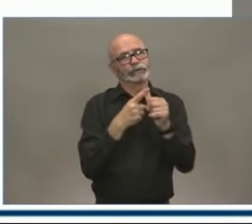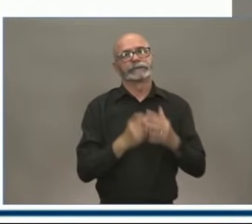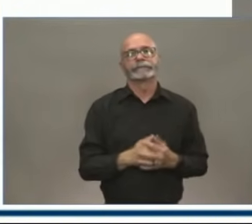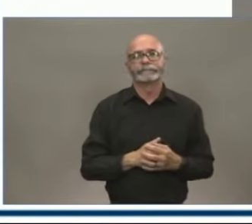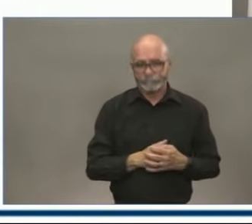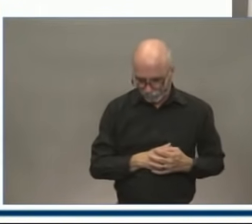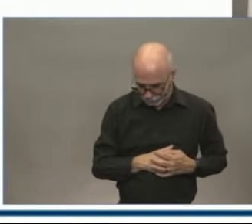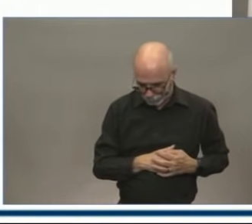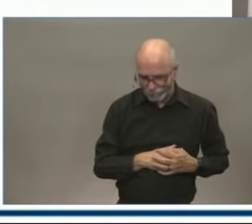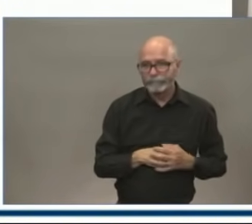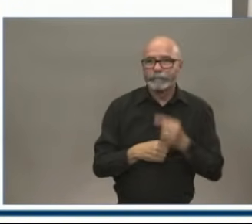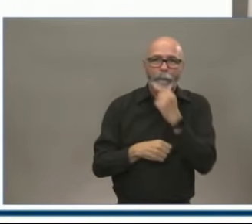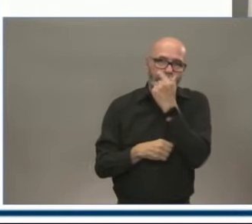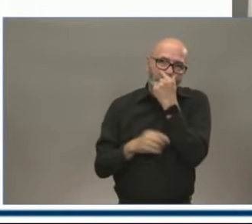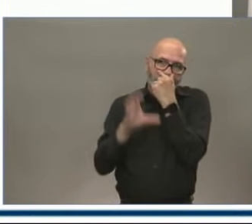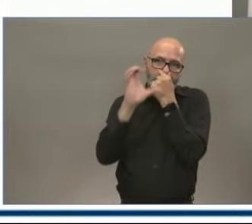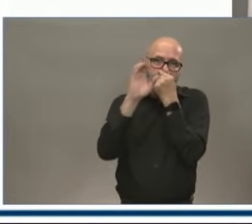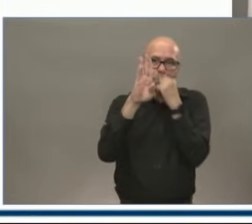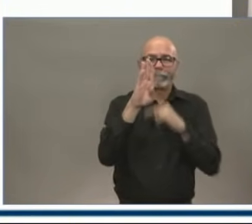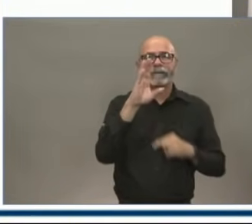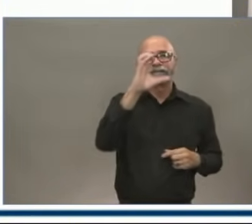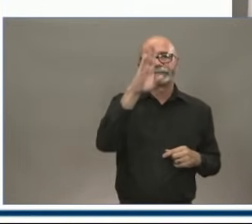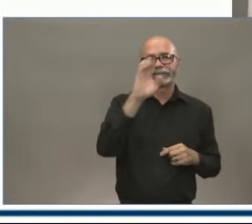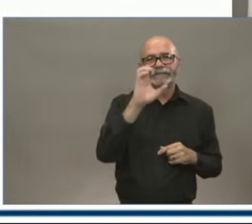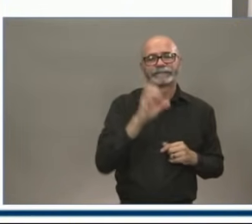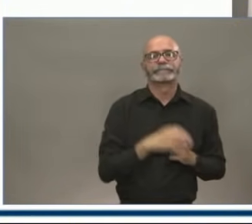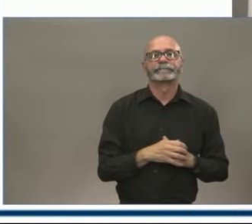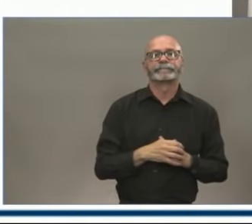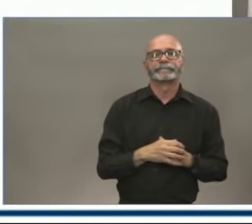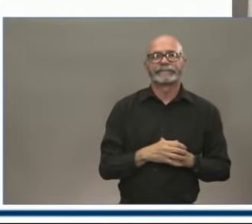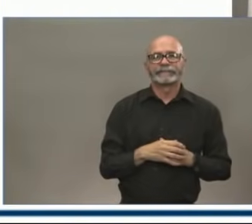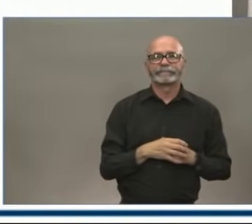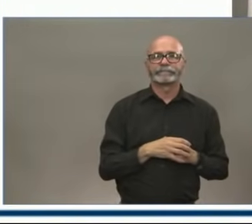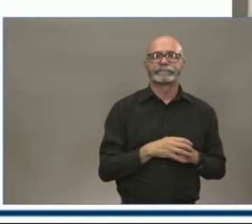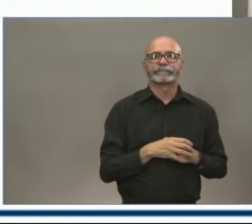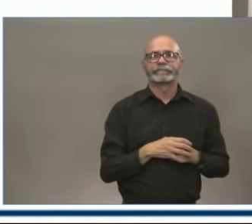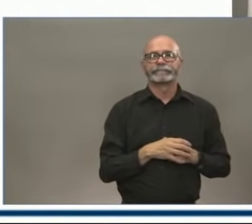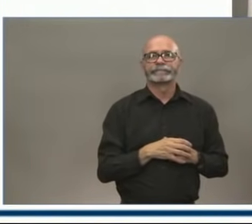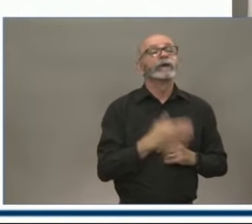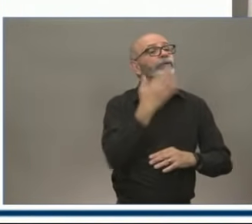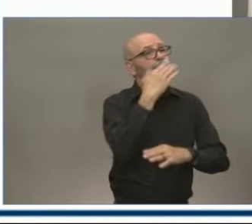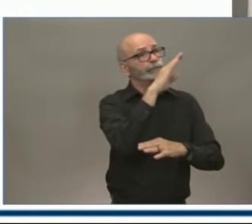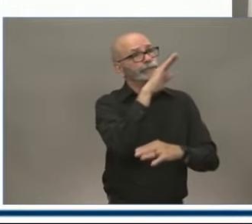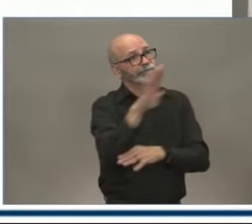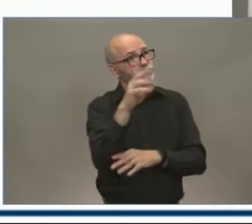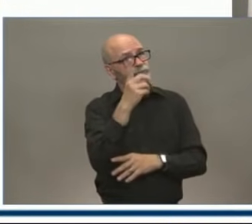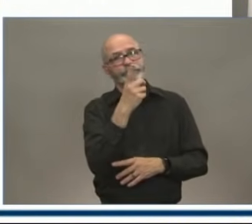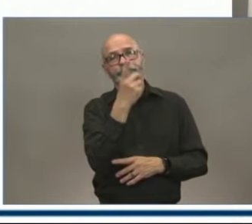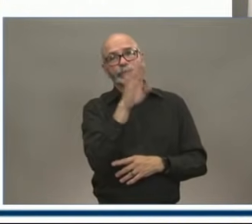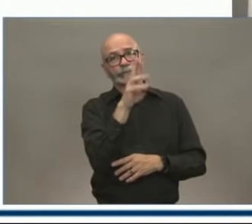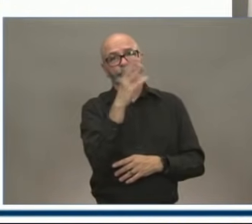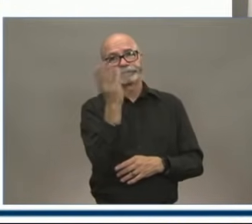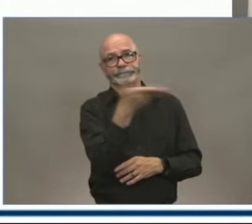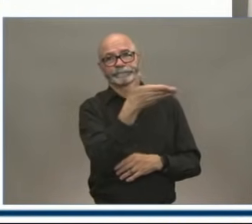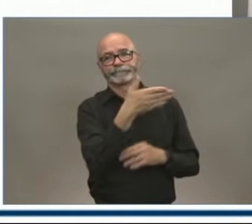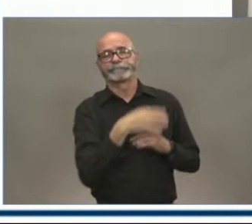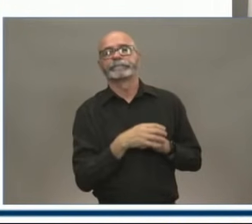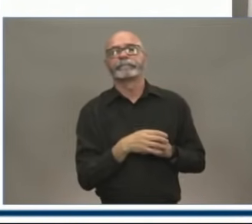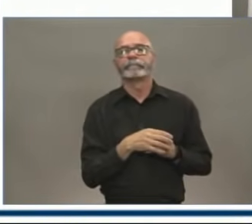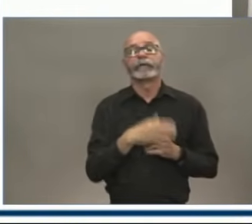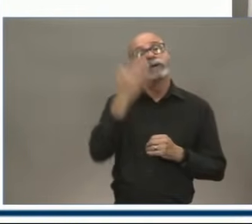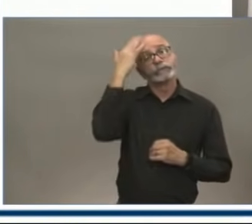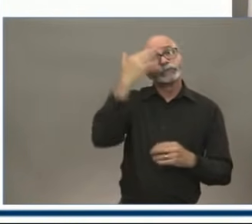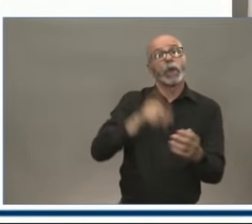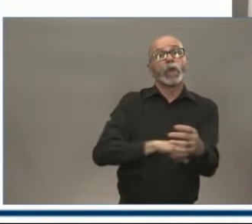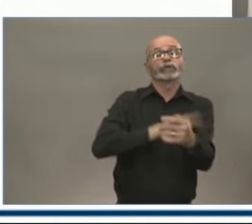to CBC Jean Laroche. Good afternoon, Dr. Strang. As you know, Phase 2 plan for long-term care involved